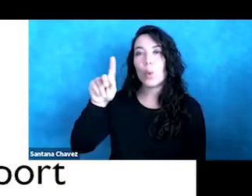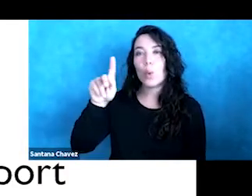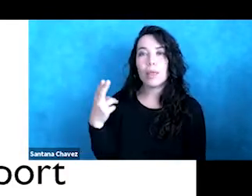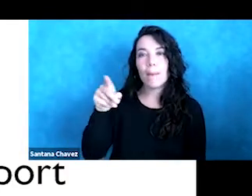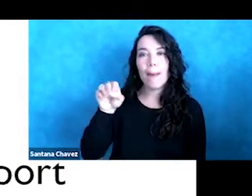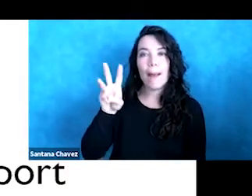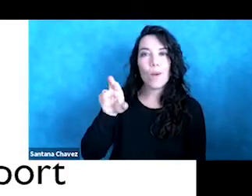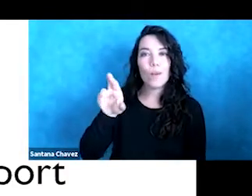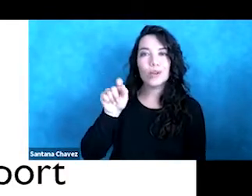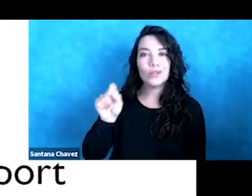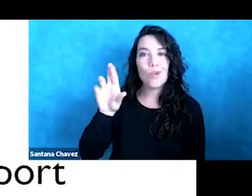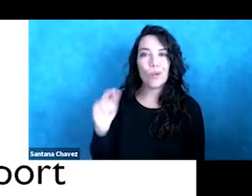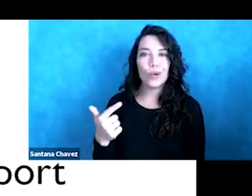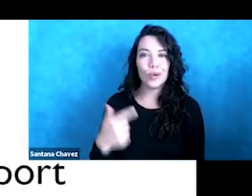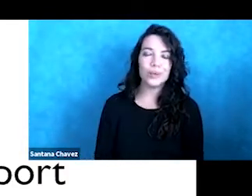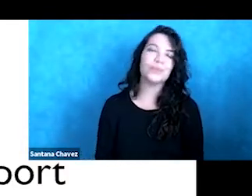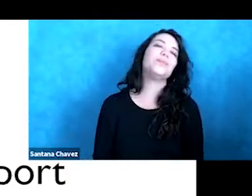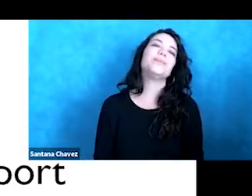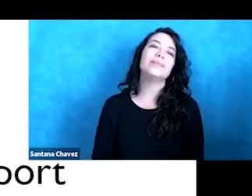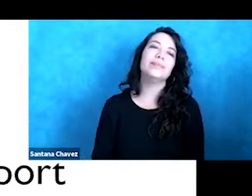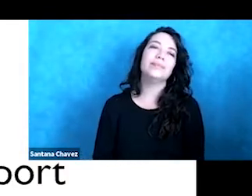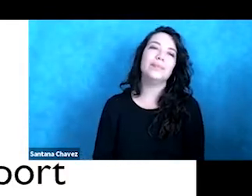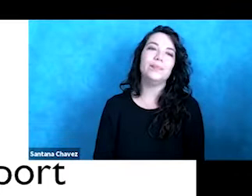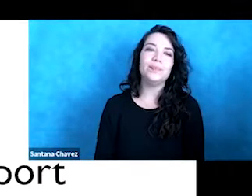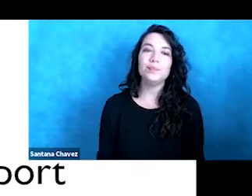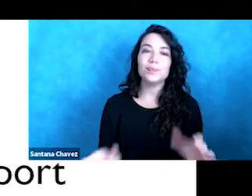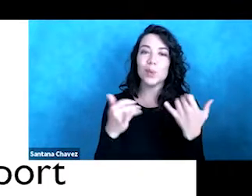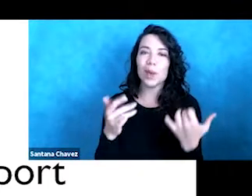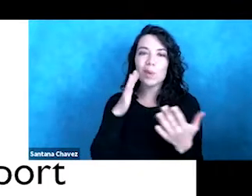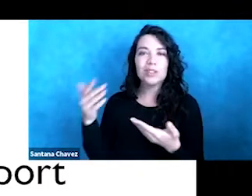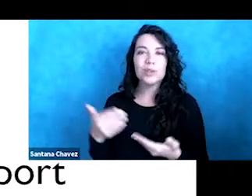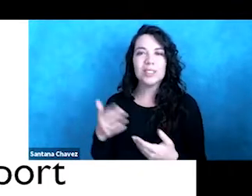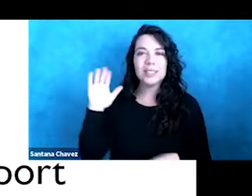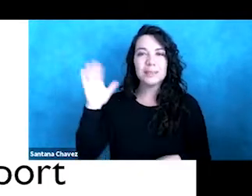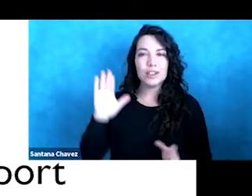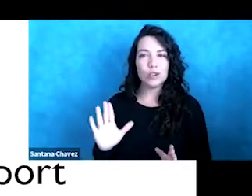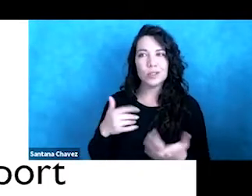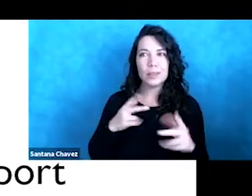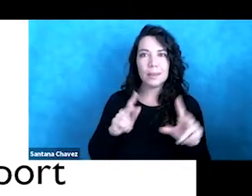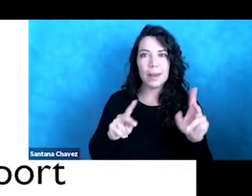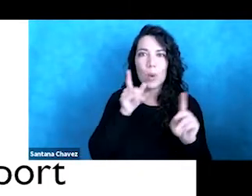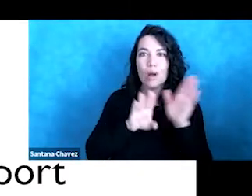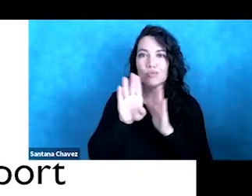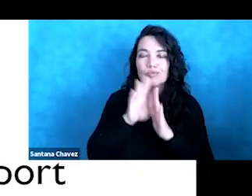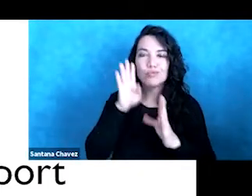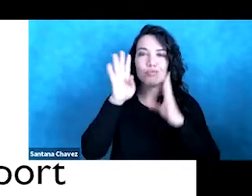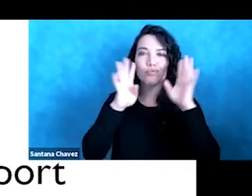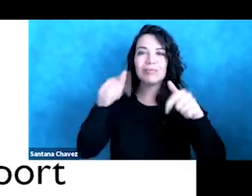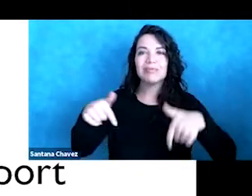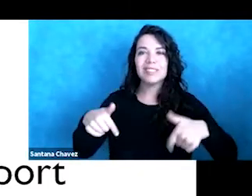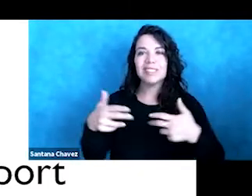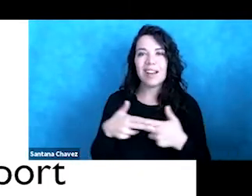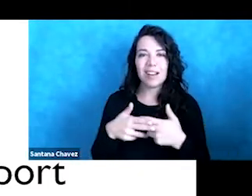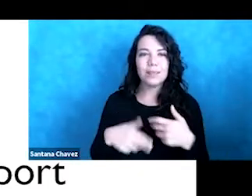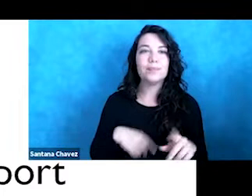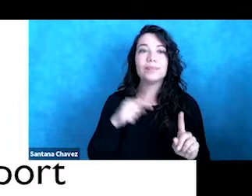I would now like to introduce our speakers, starting with the team who worked on this toolkit. We have Paul Bolton, who is the Mental Health